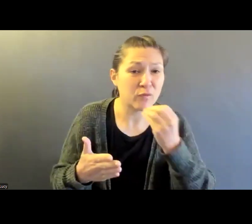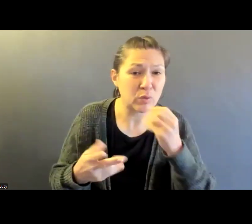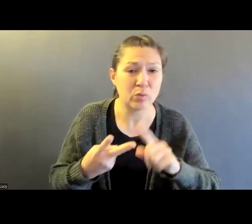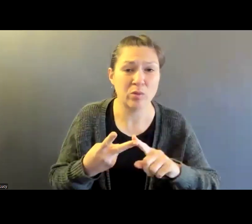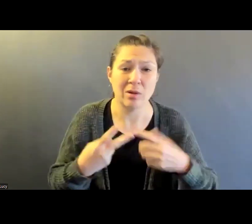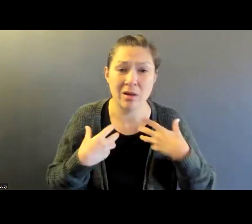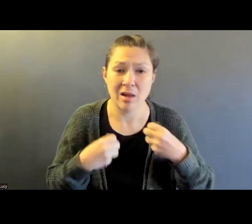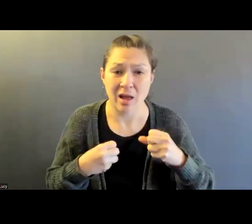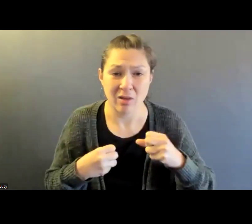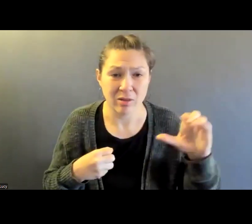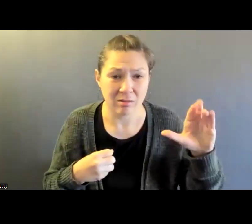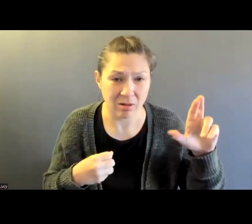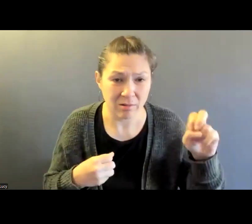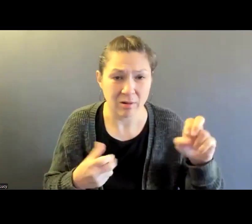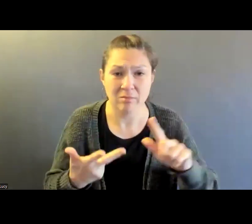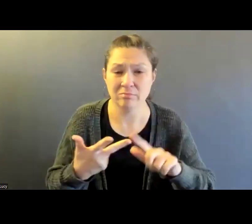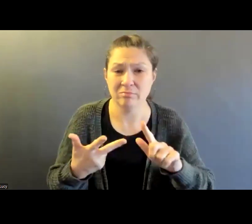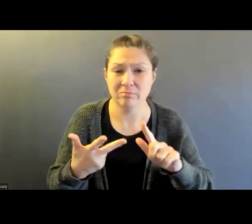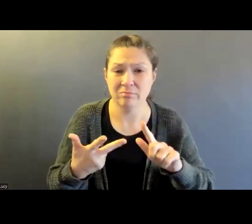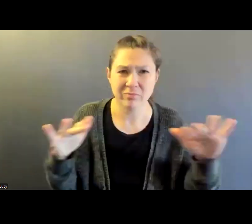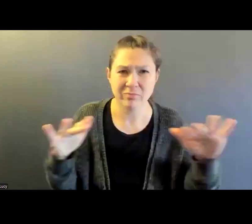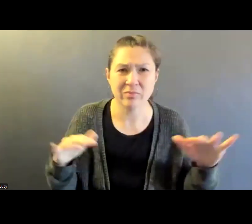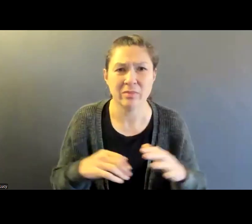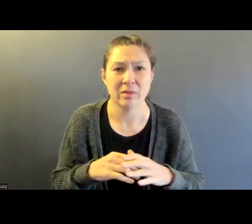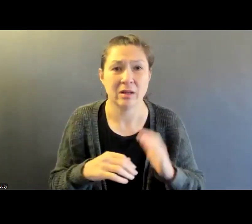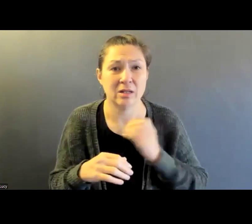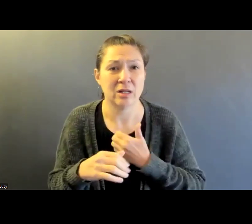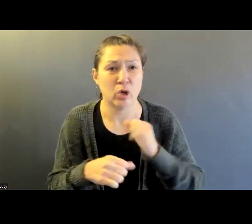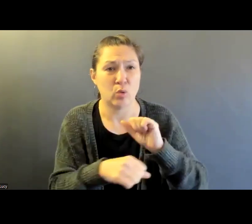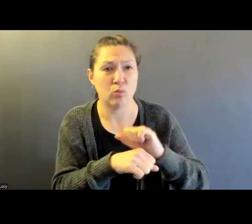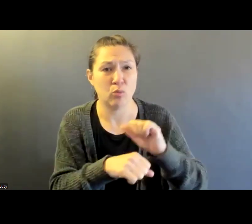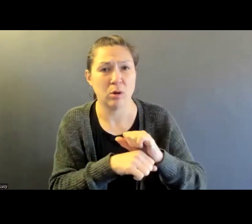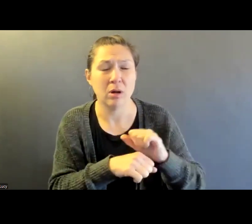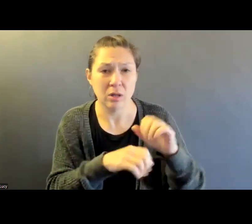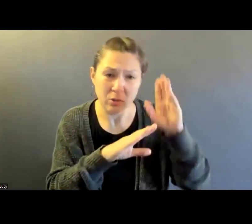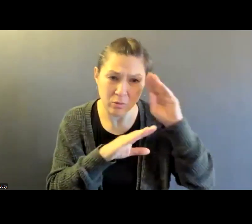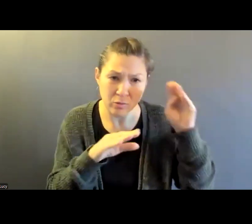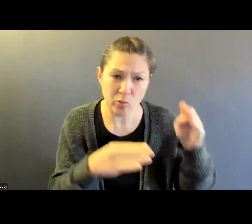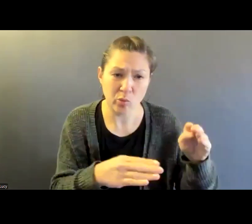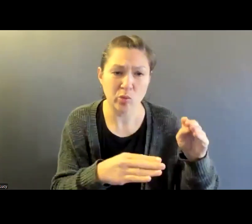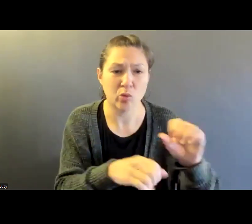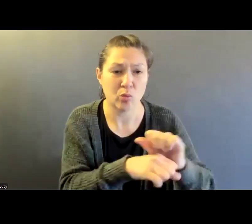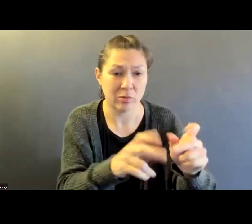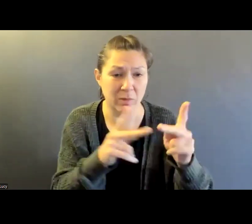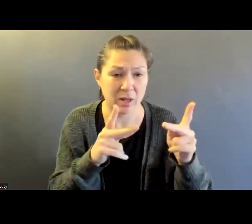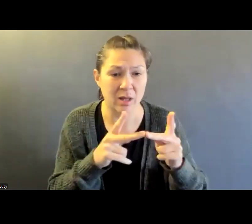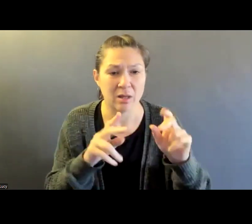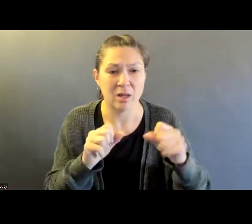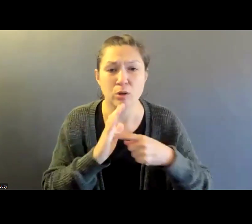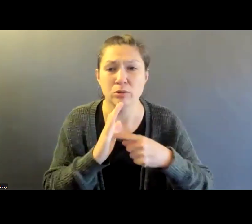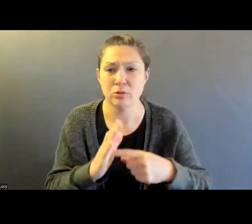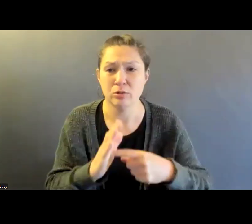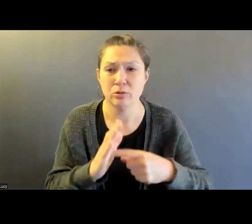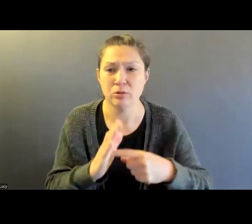ability to network. And because of our work and its focus on the workplace, we were really able to show that the differences in people